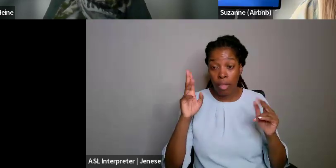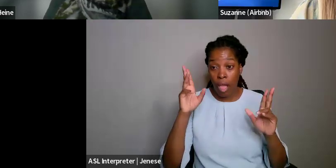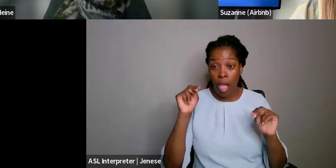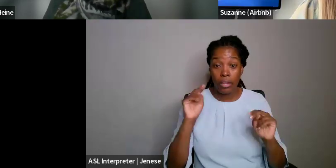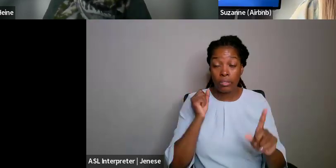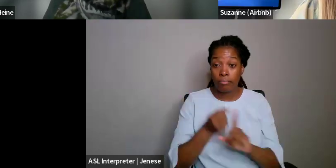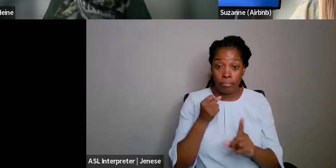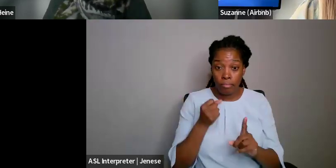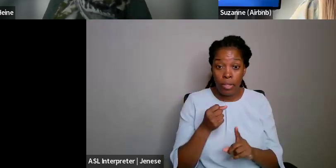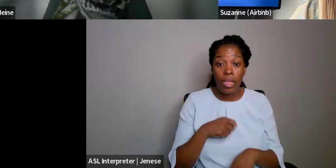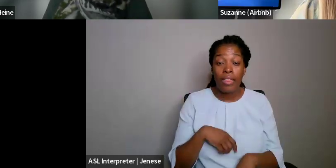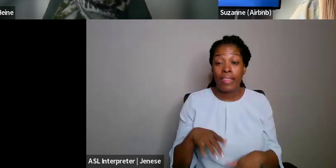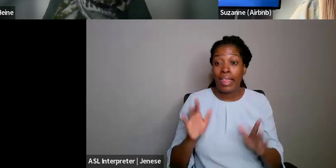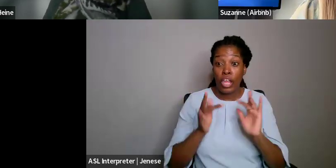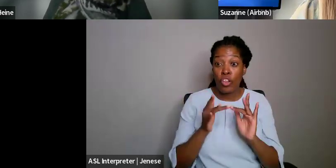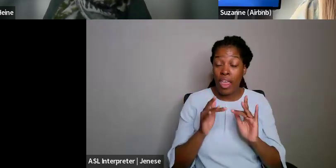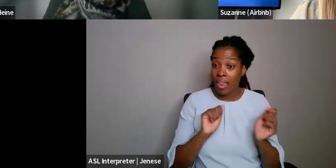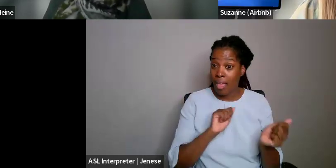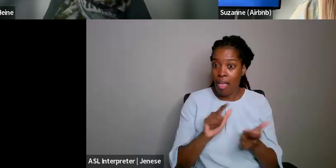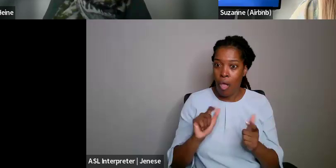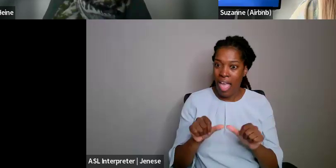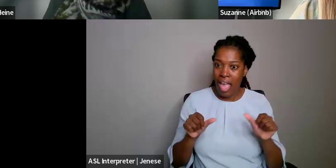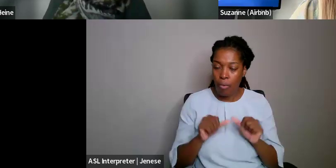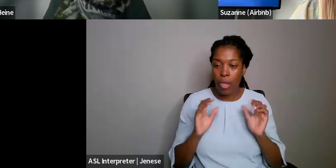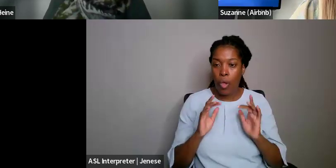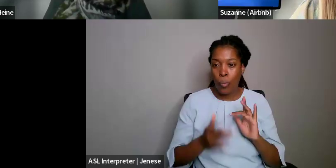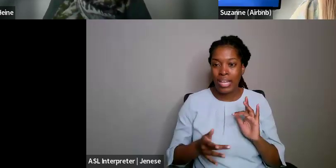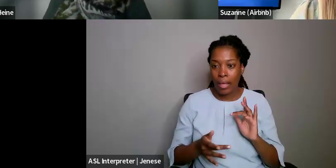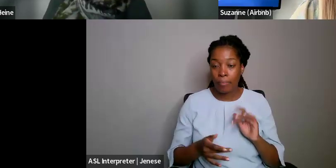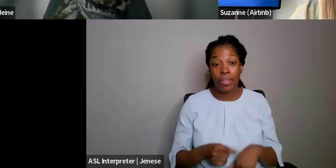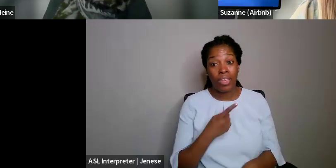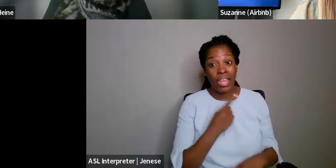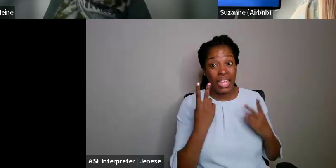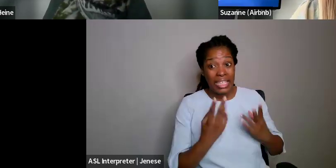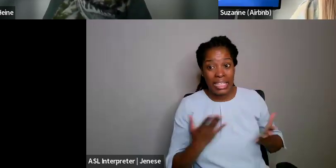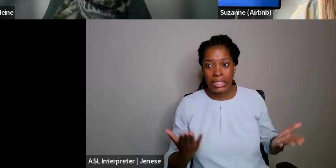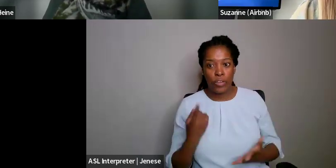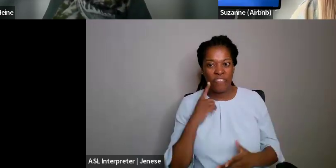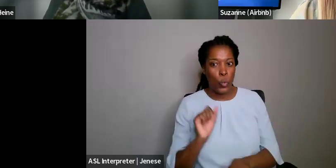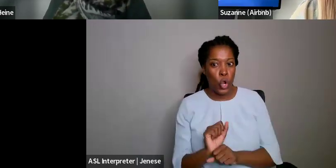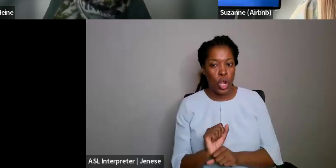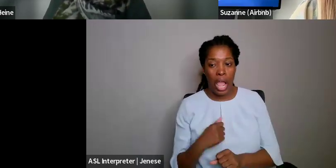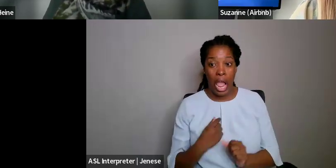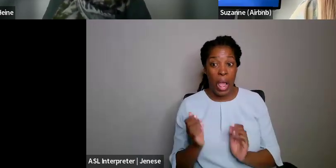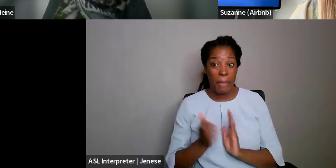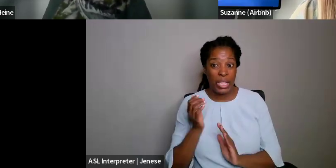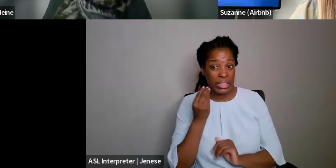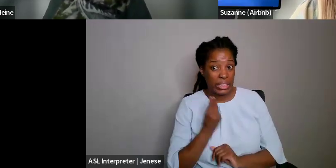in our whole area went down. So I know that the guest is here for work. I immediately alerted